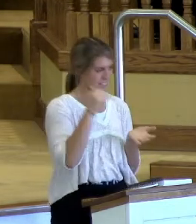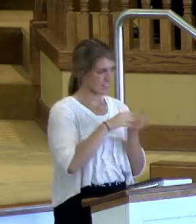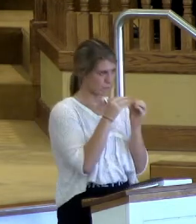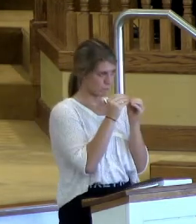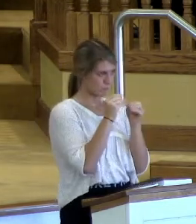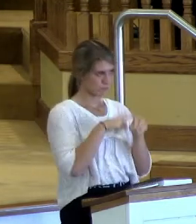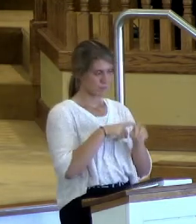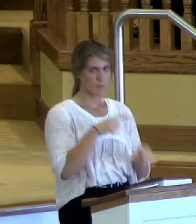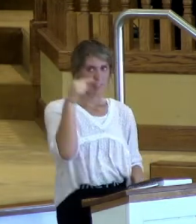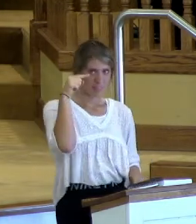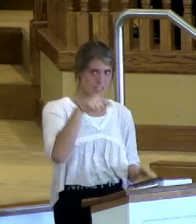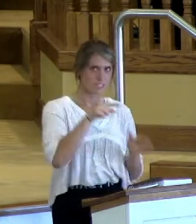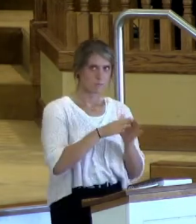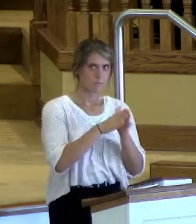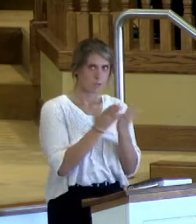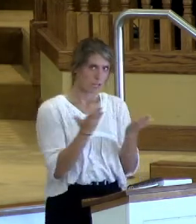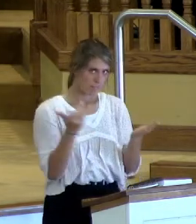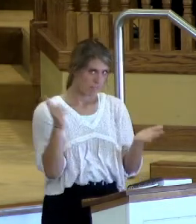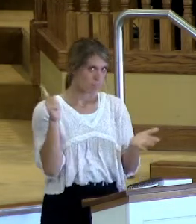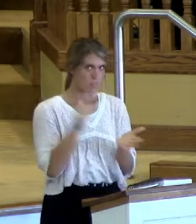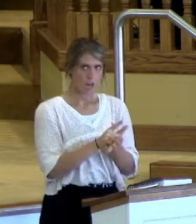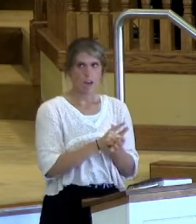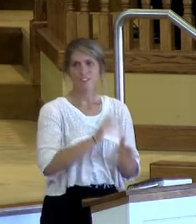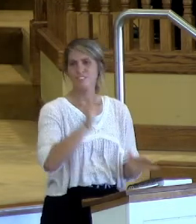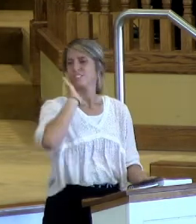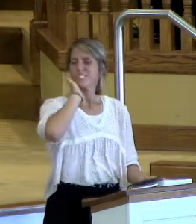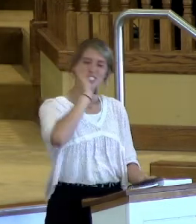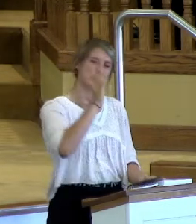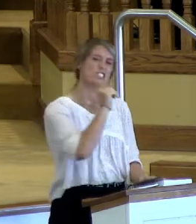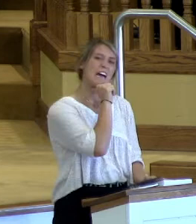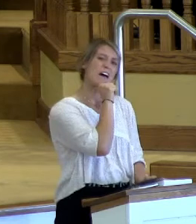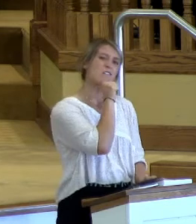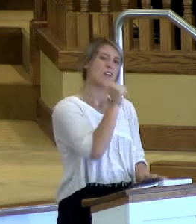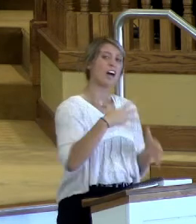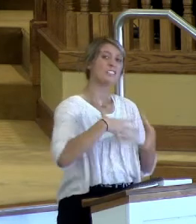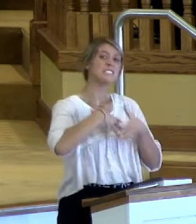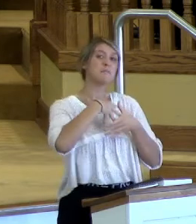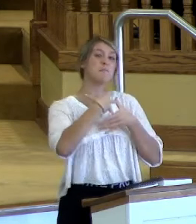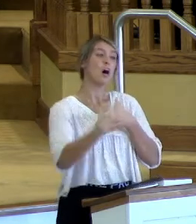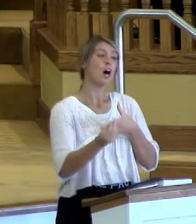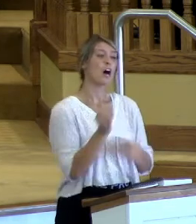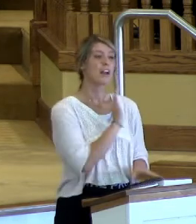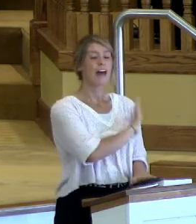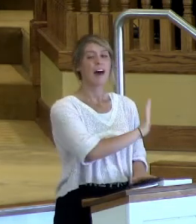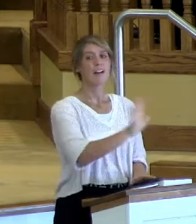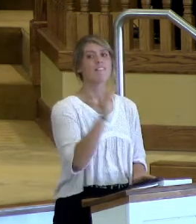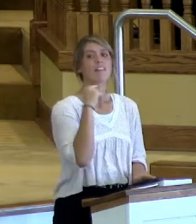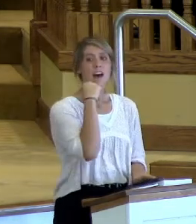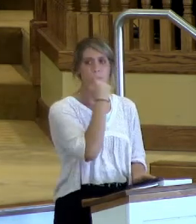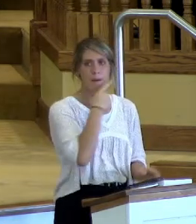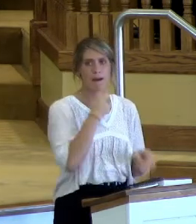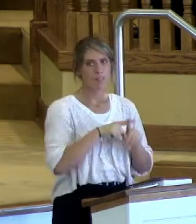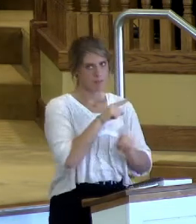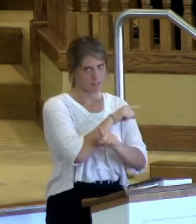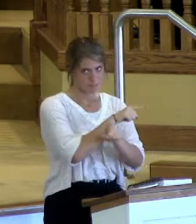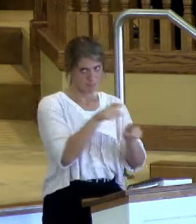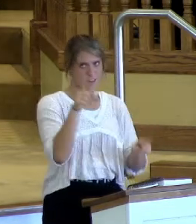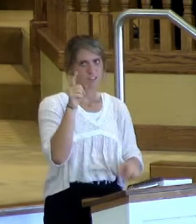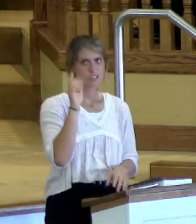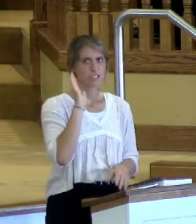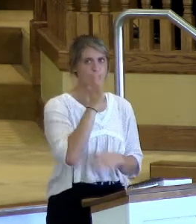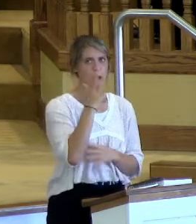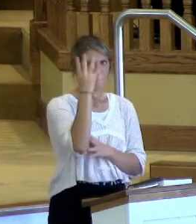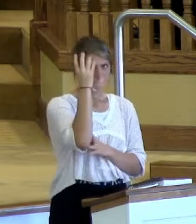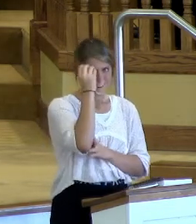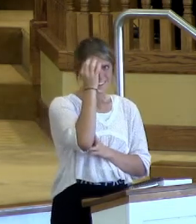one more time. Here we go. This book of the law shall not depart out of thy mouth, but